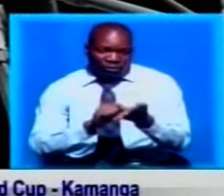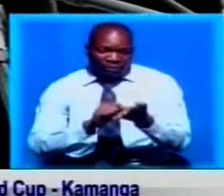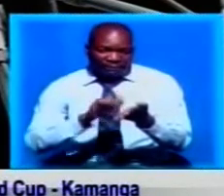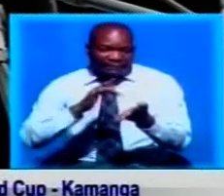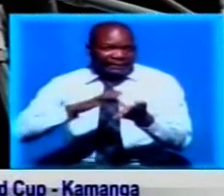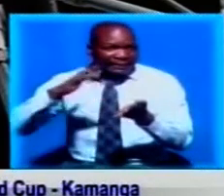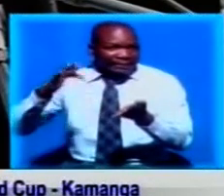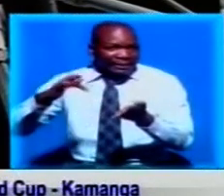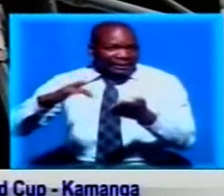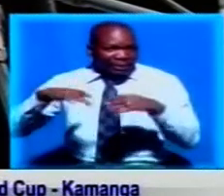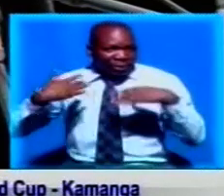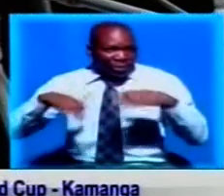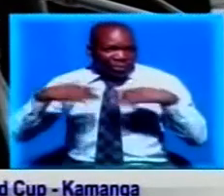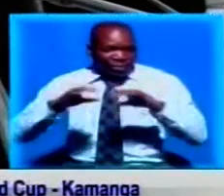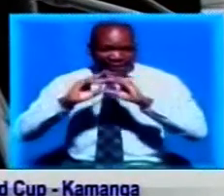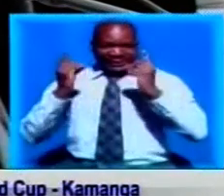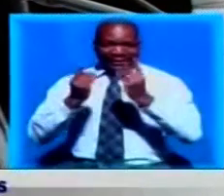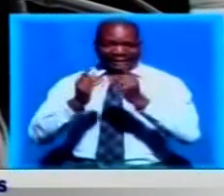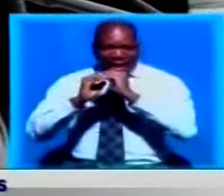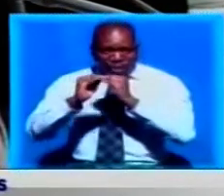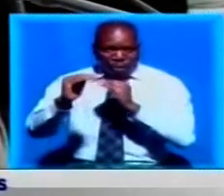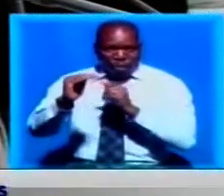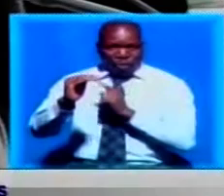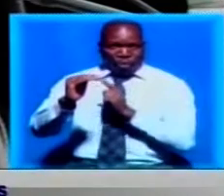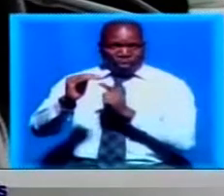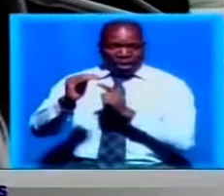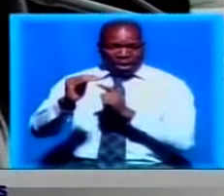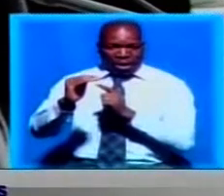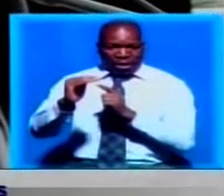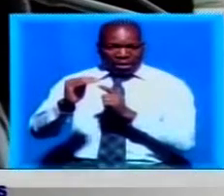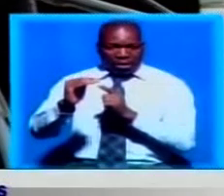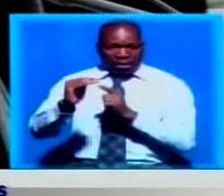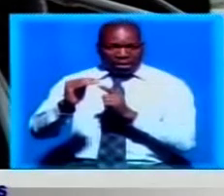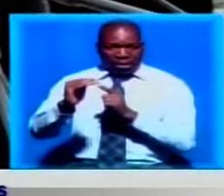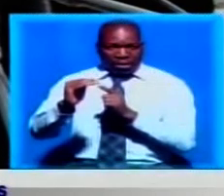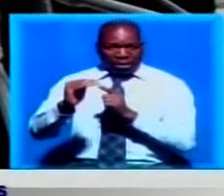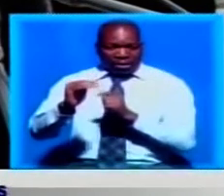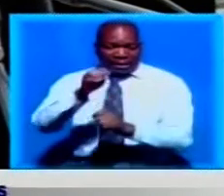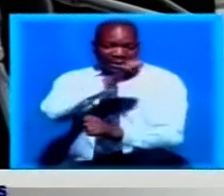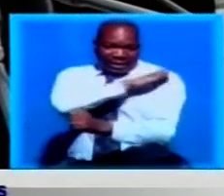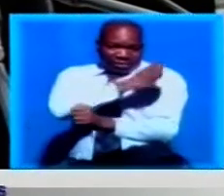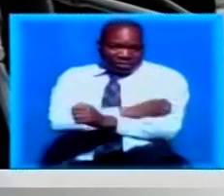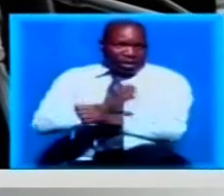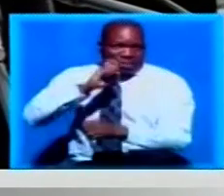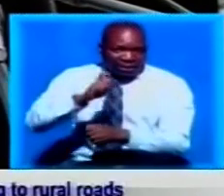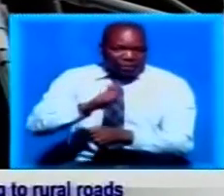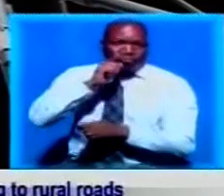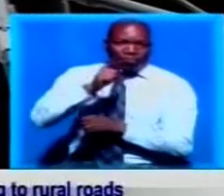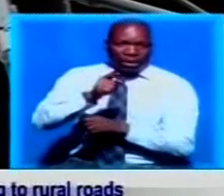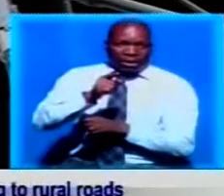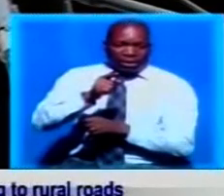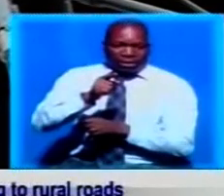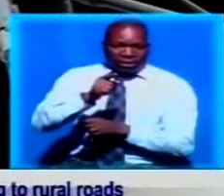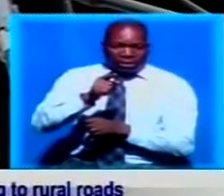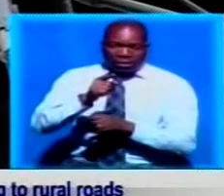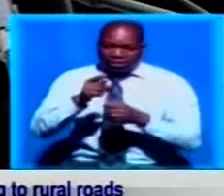to do it at the district level. But we appeal that an effort be made to ensure that whatever efforts you